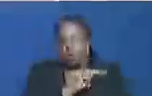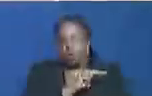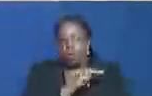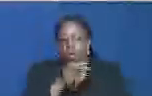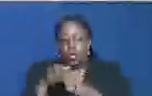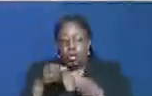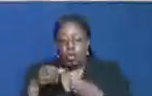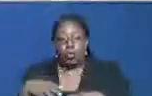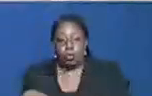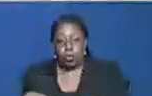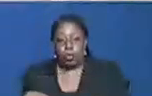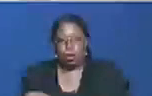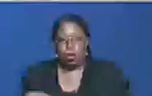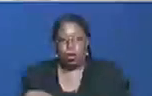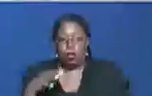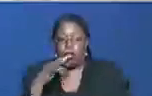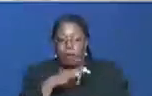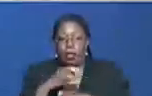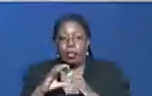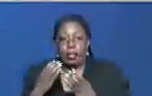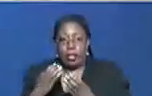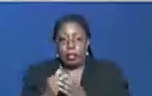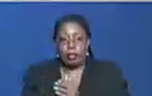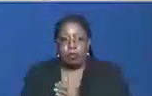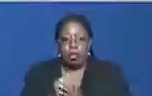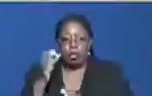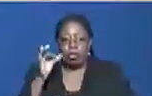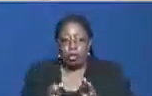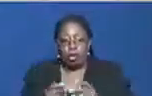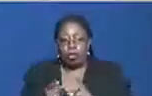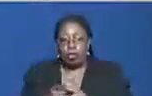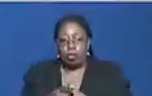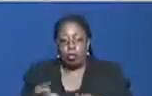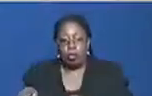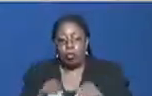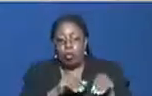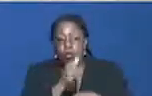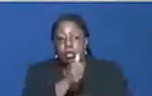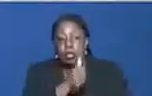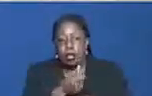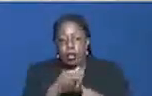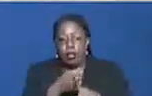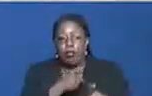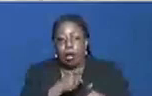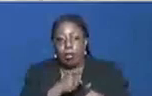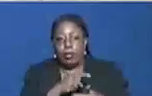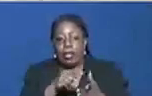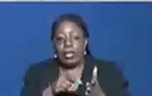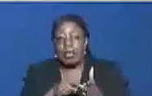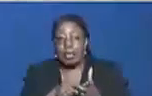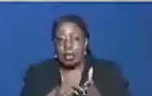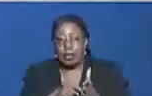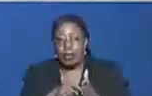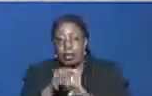his high-profile corruption case. This as the motion for a judge to recuse herself from the trial was today denied in the